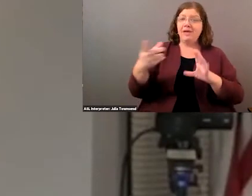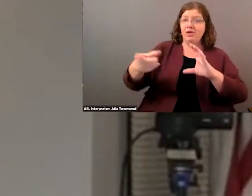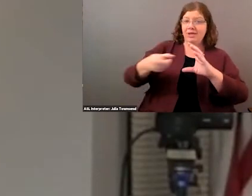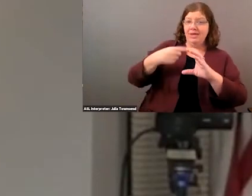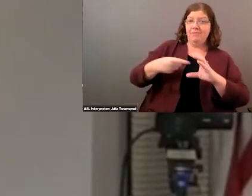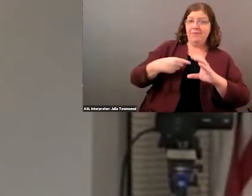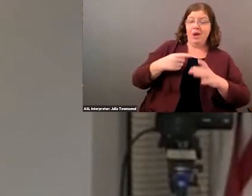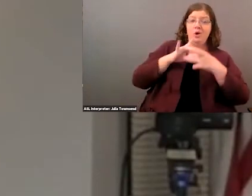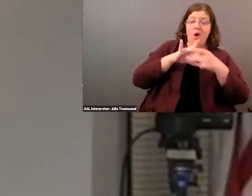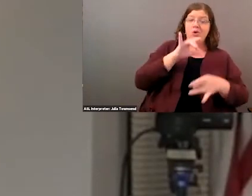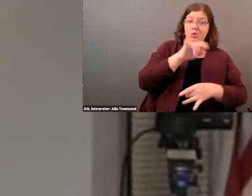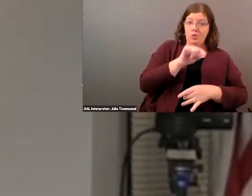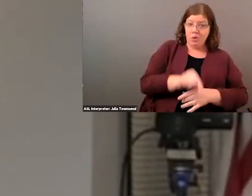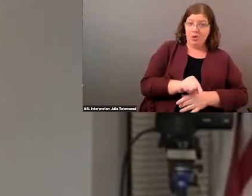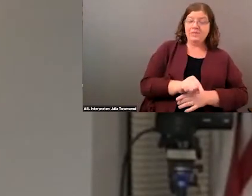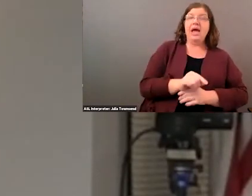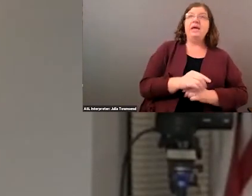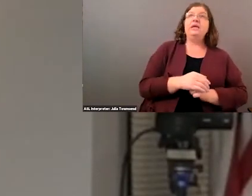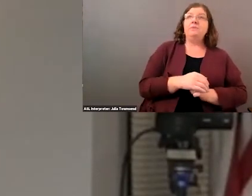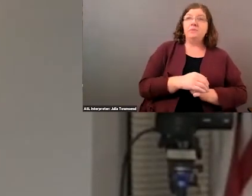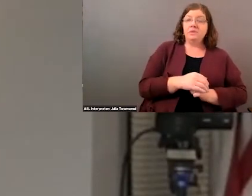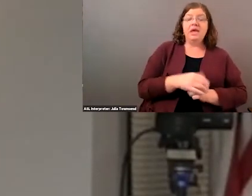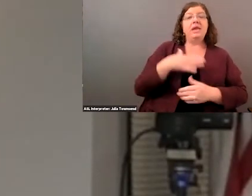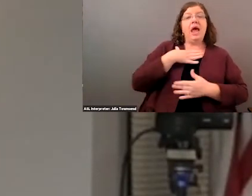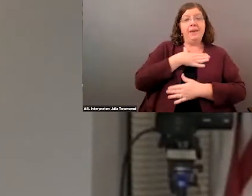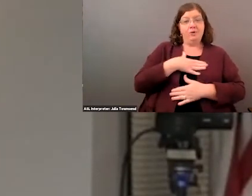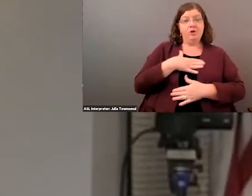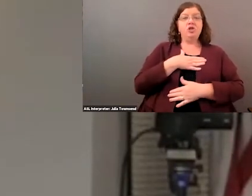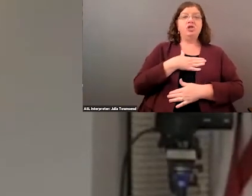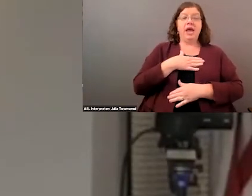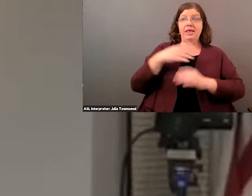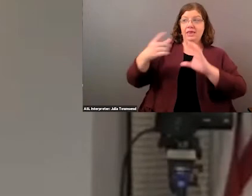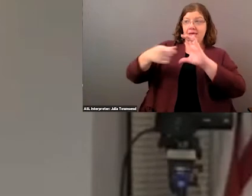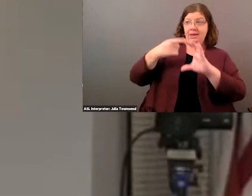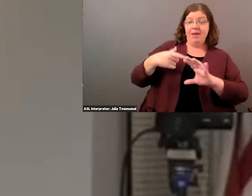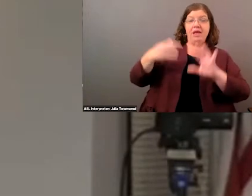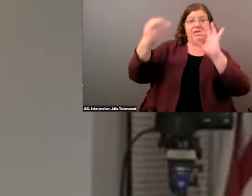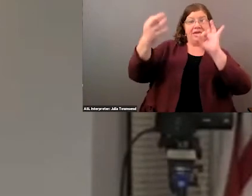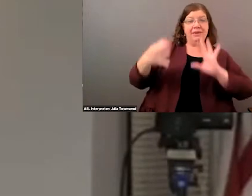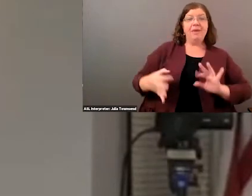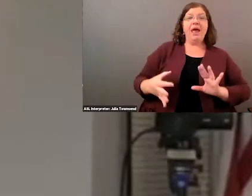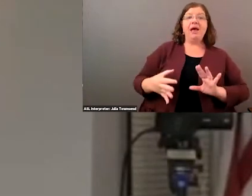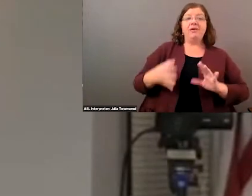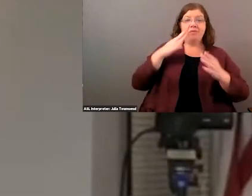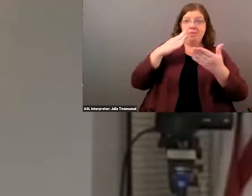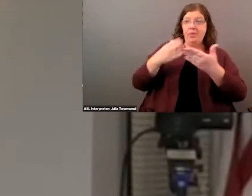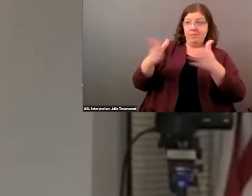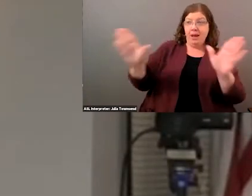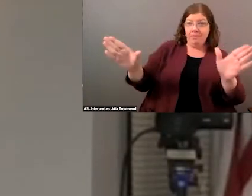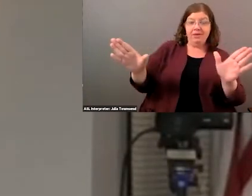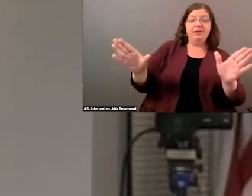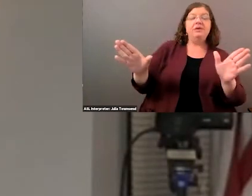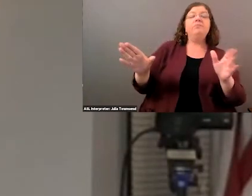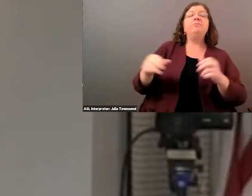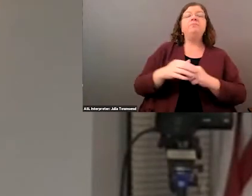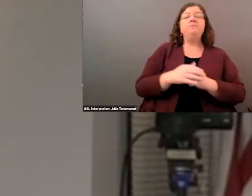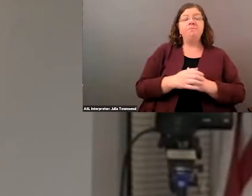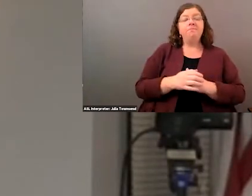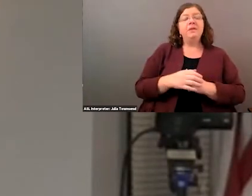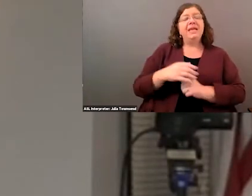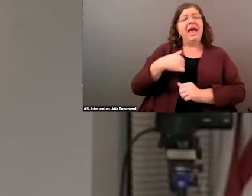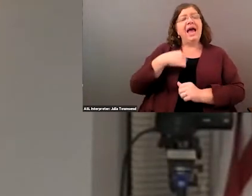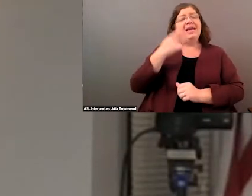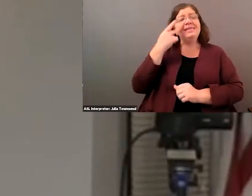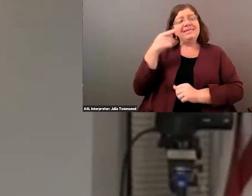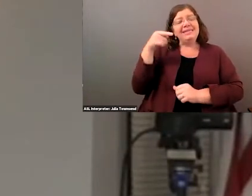input from the public. But I see this as really a system, and as you started, you stated earlier about it not being